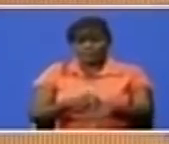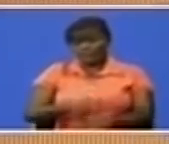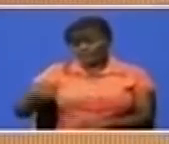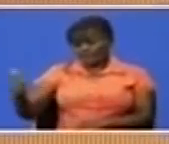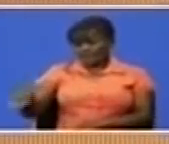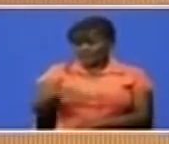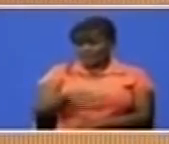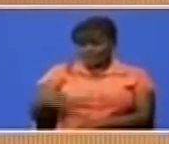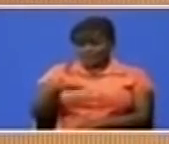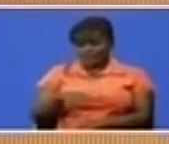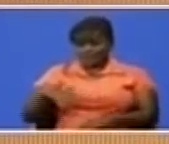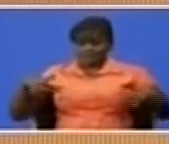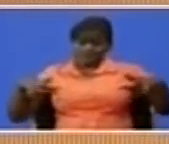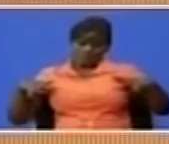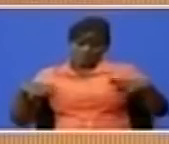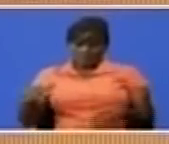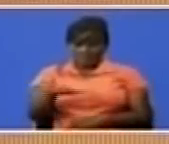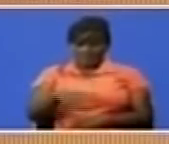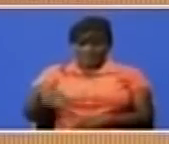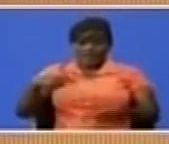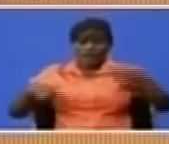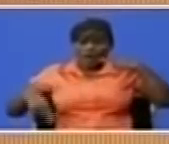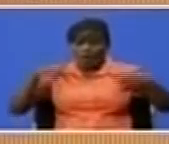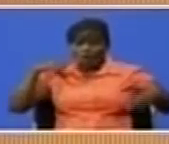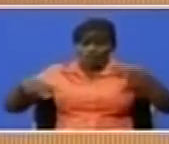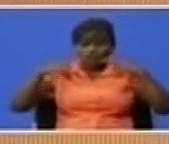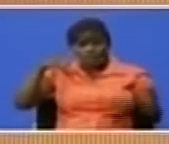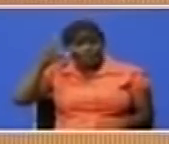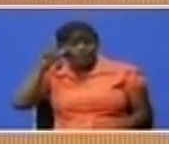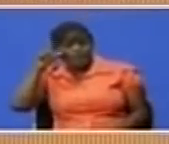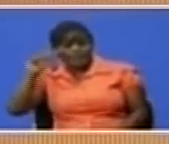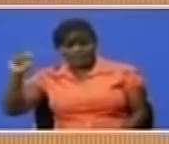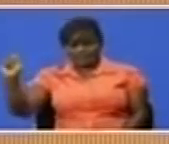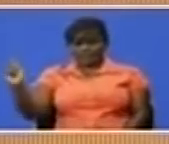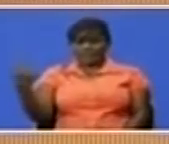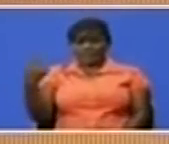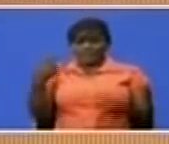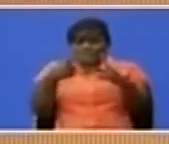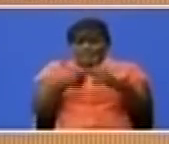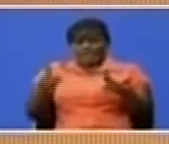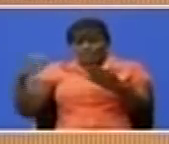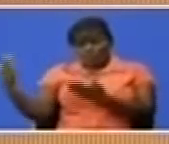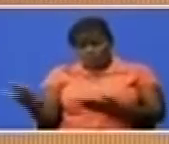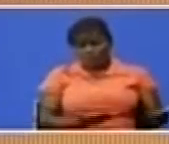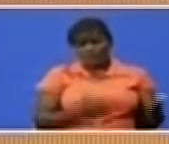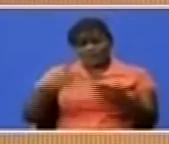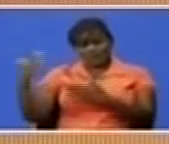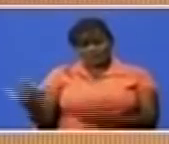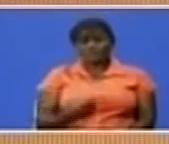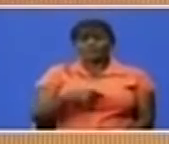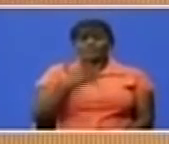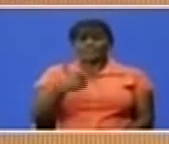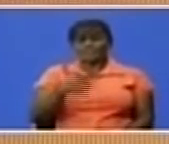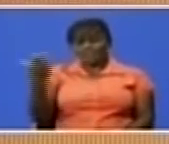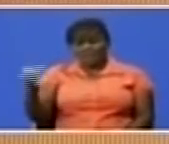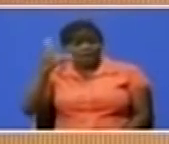Kwingineko, maeneo ya kujivinjari pamoja na hoteli katika kaunti ya Mombasa, pwani ya Kenya, yameanza kuwakaribisha wageni wanaotaka kuzuru mji